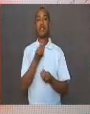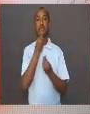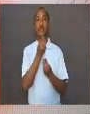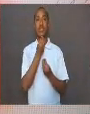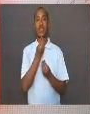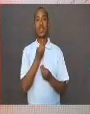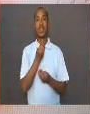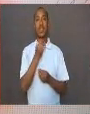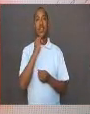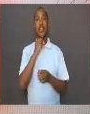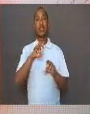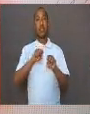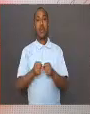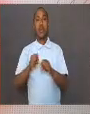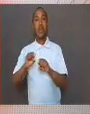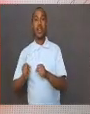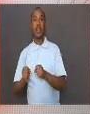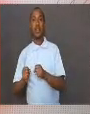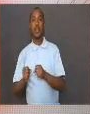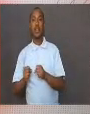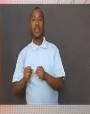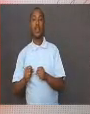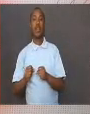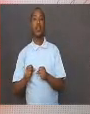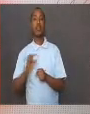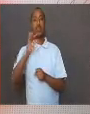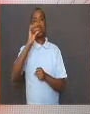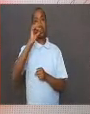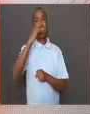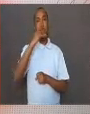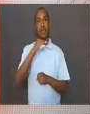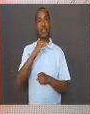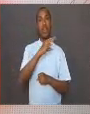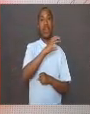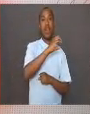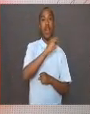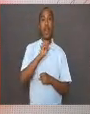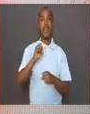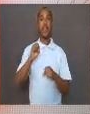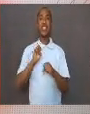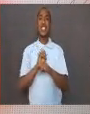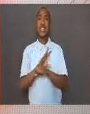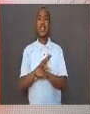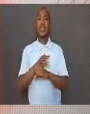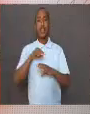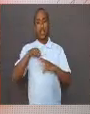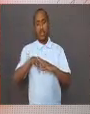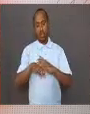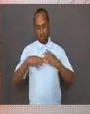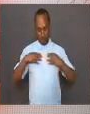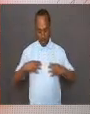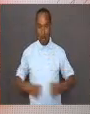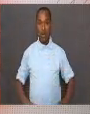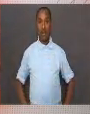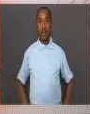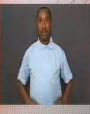However, the food is broken into smaller bits and sent throughout